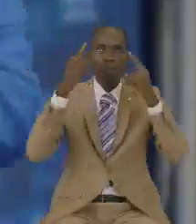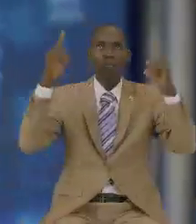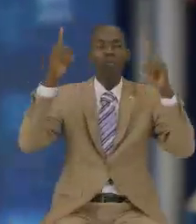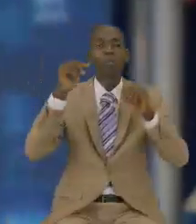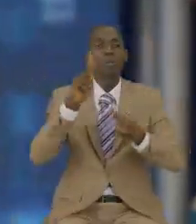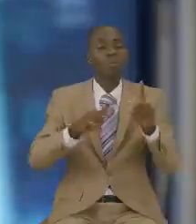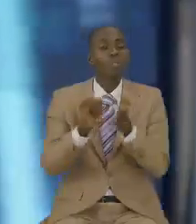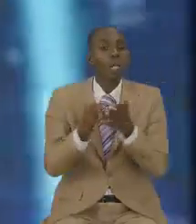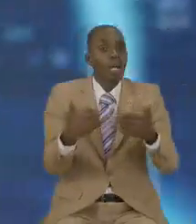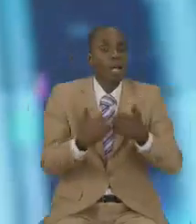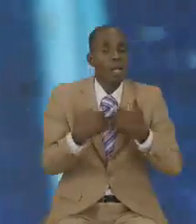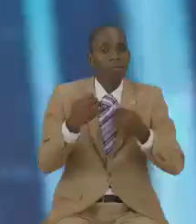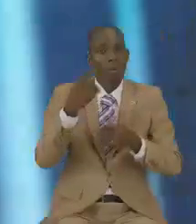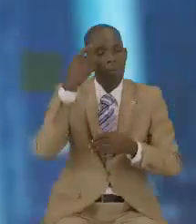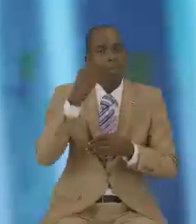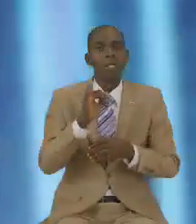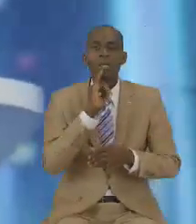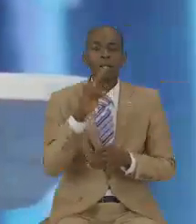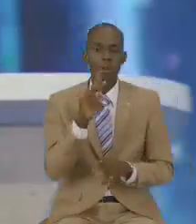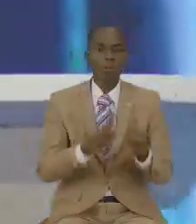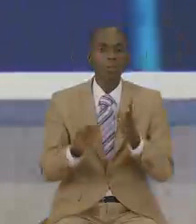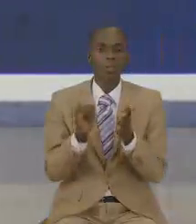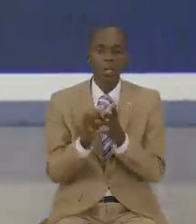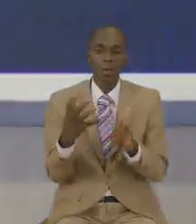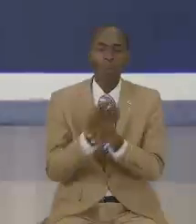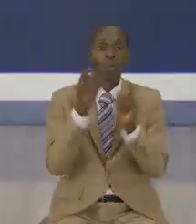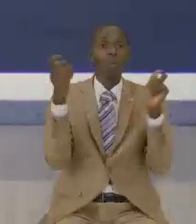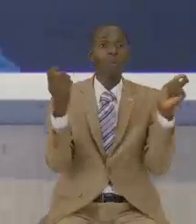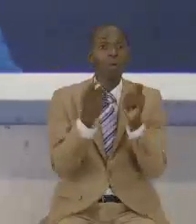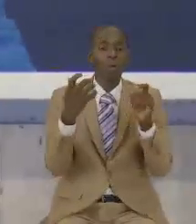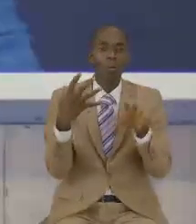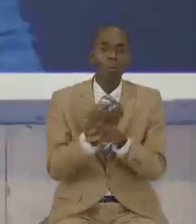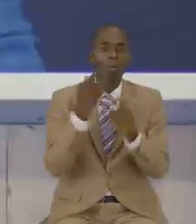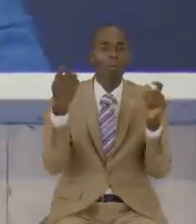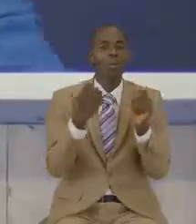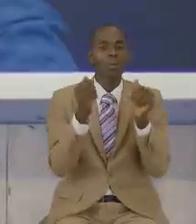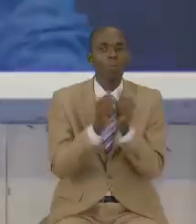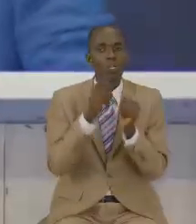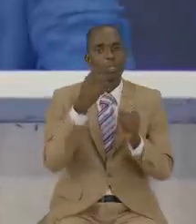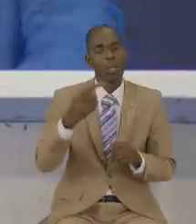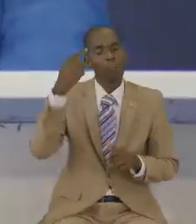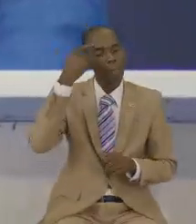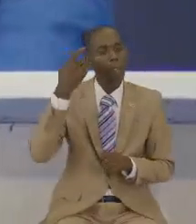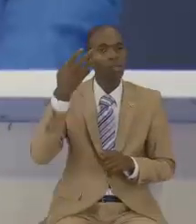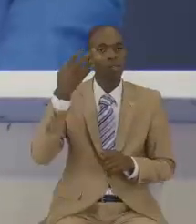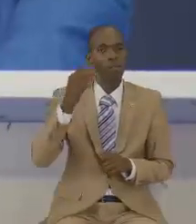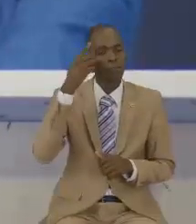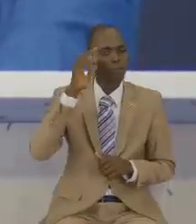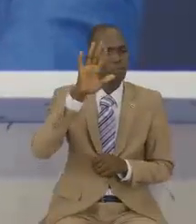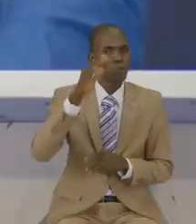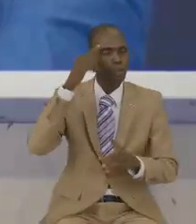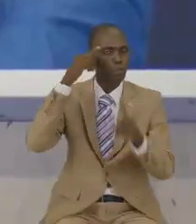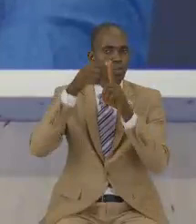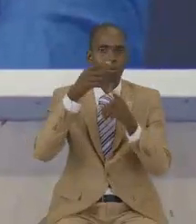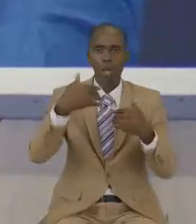the mind, they're the people that win. Winning with the mind for your goal. They have a